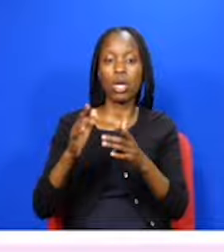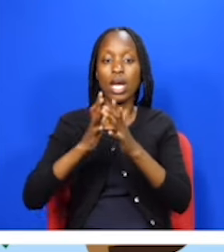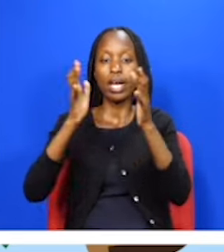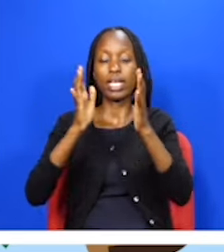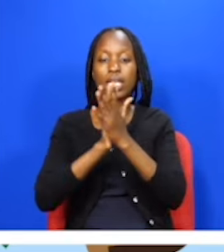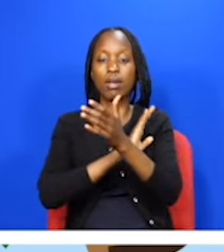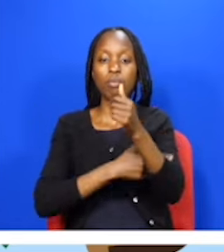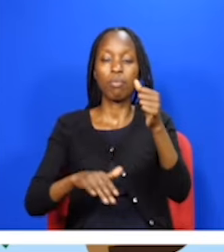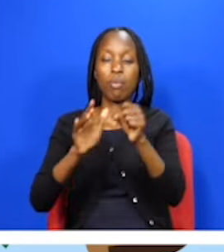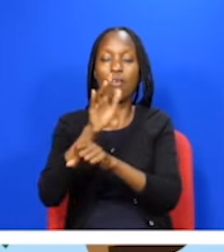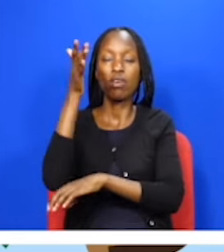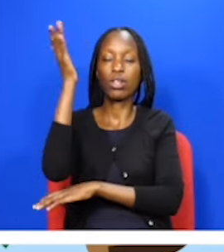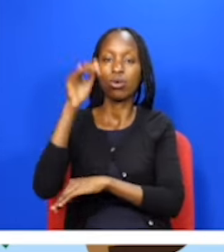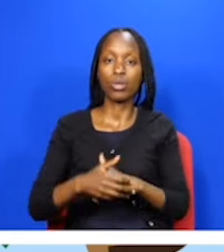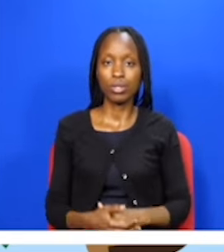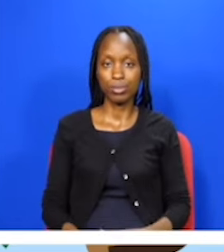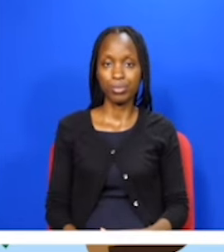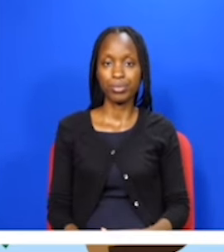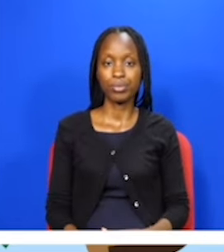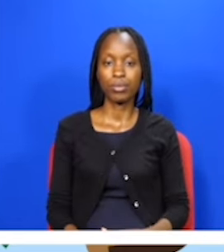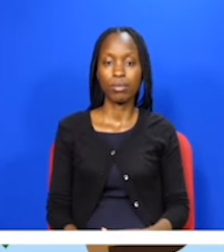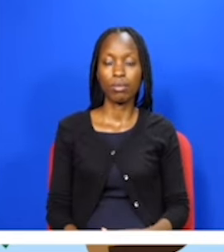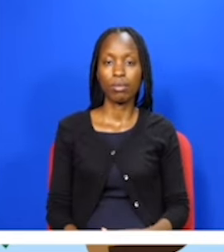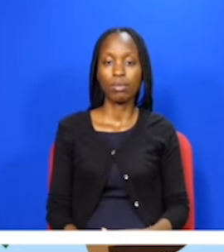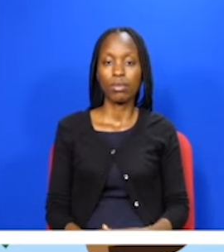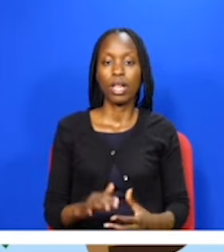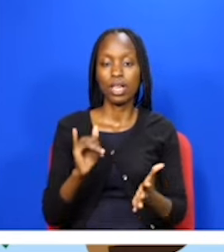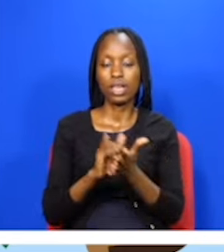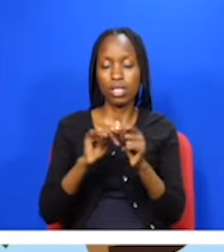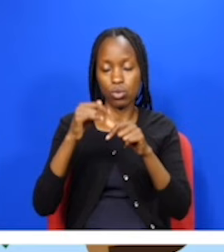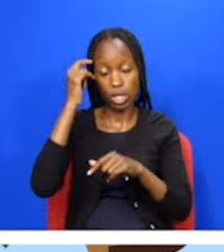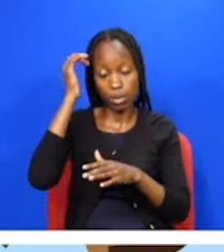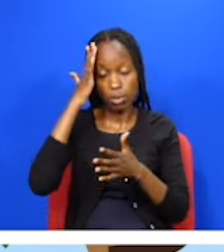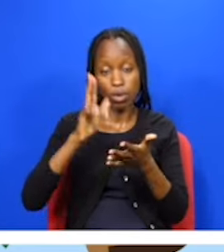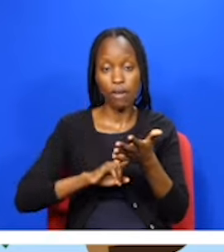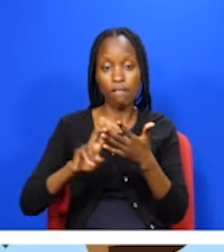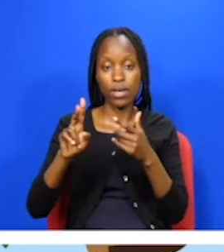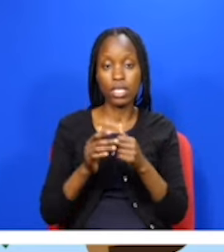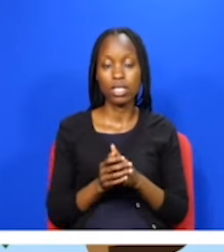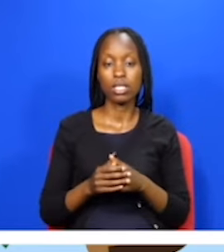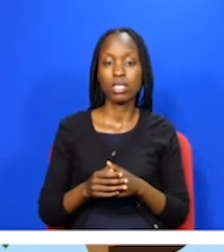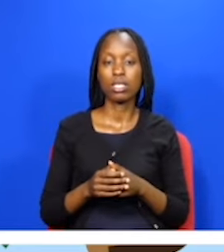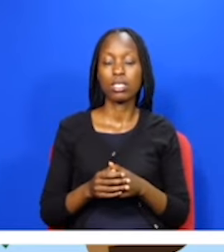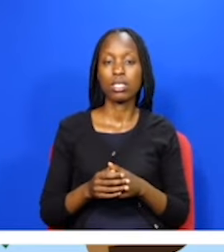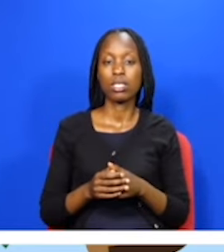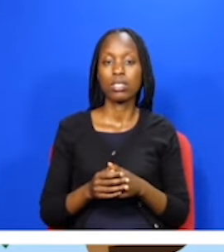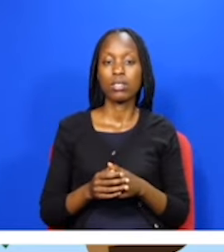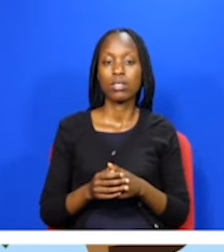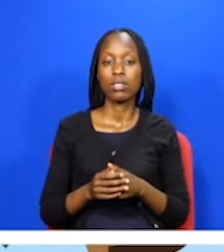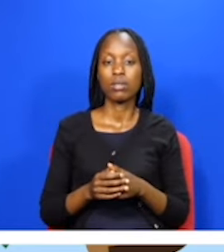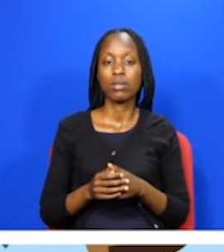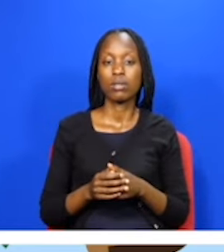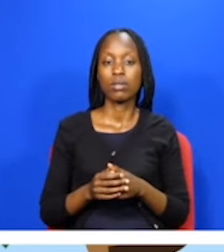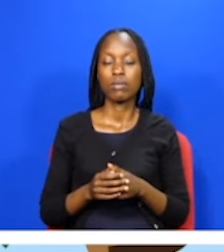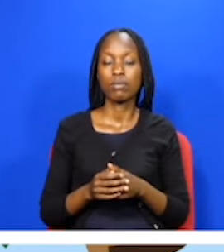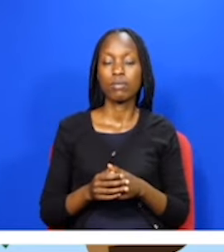God." Good. And that's our memory verse for today. And now we do the